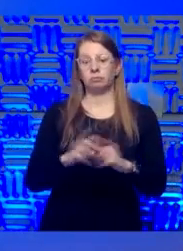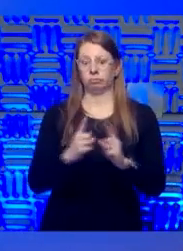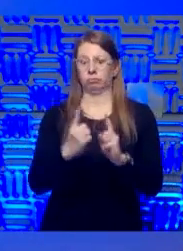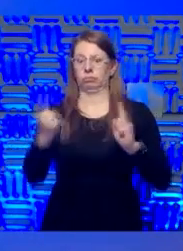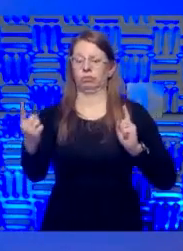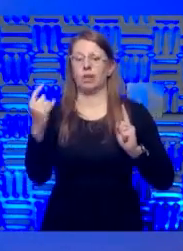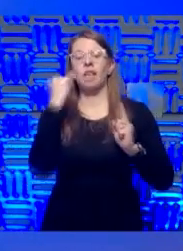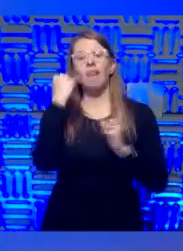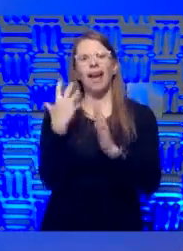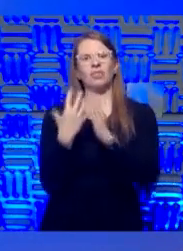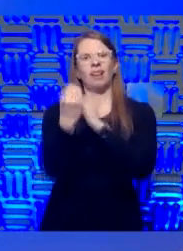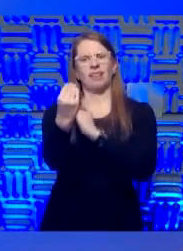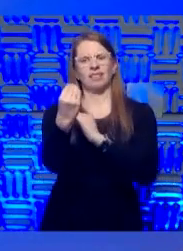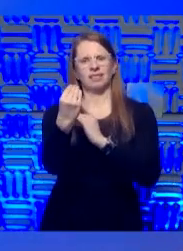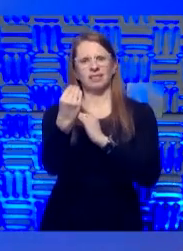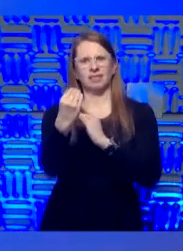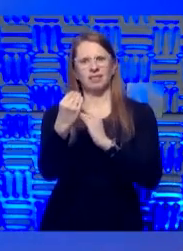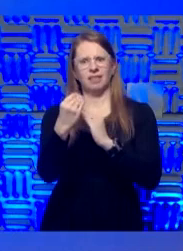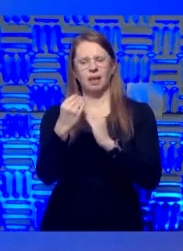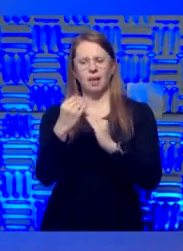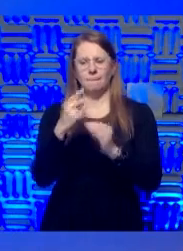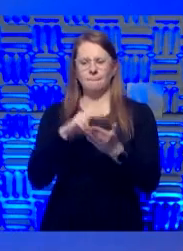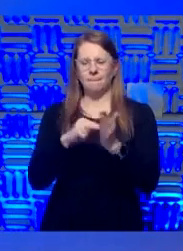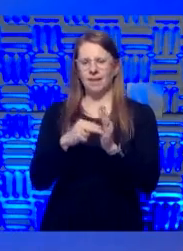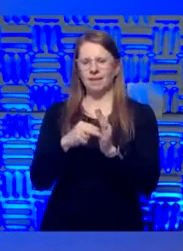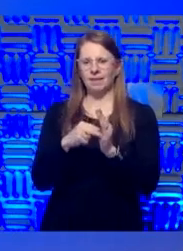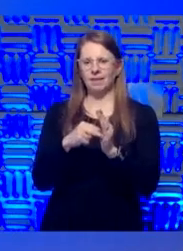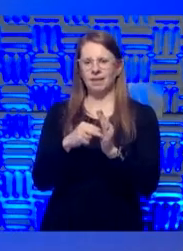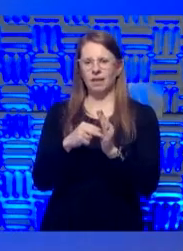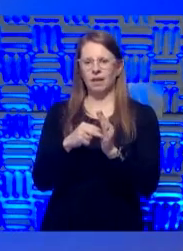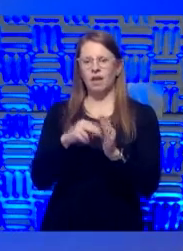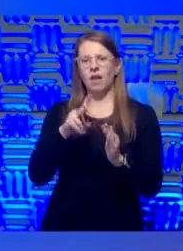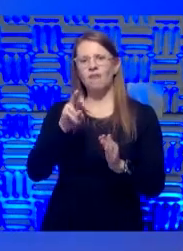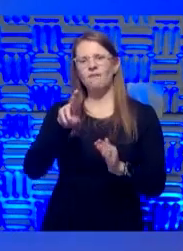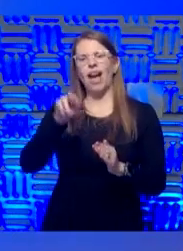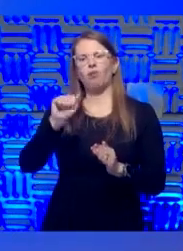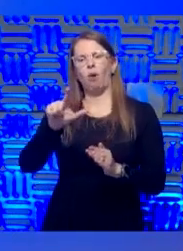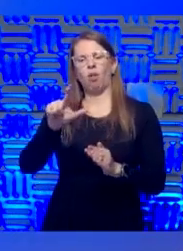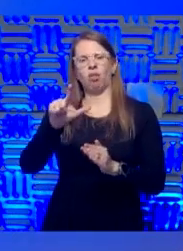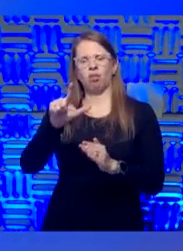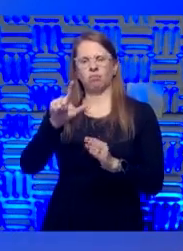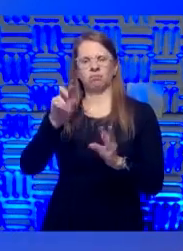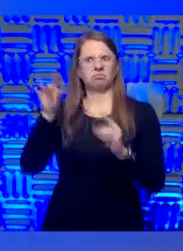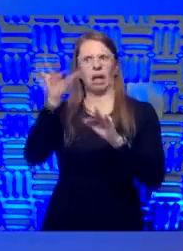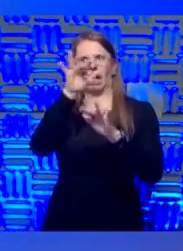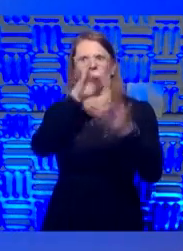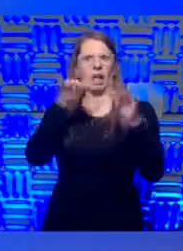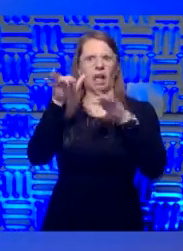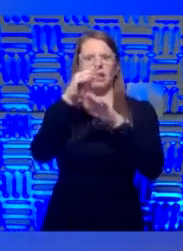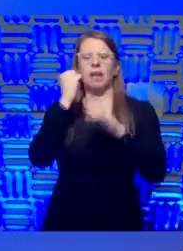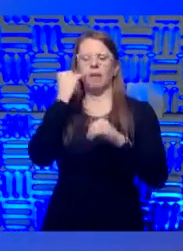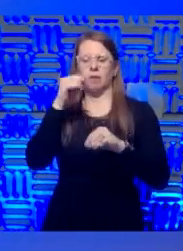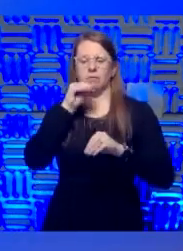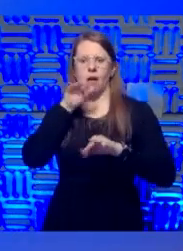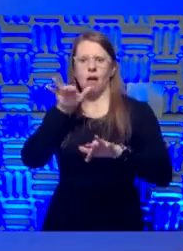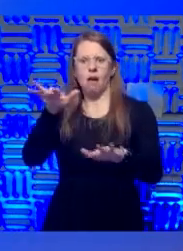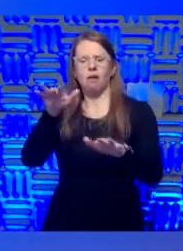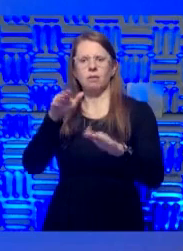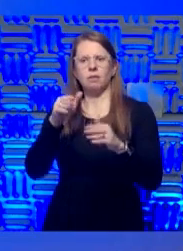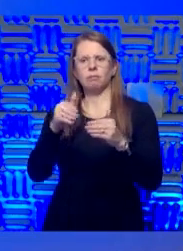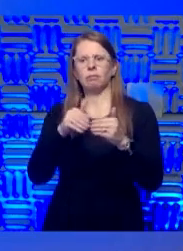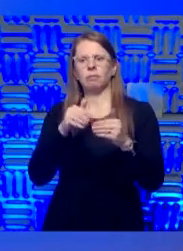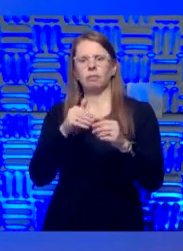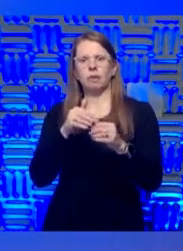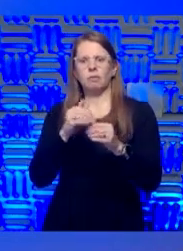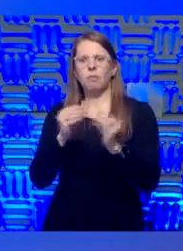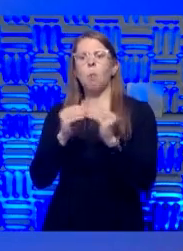said, well, if you're outside, what is the concentration of those viral particles if they are breathing out further than 6 feet? It's probably lower.